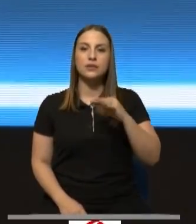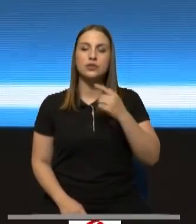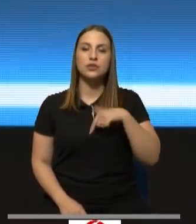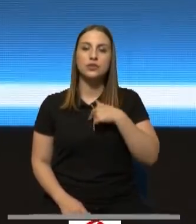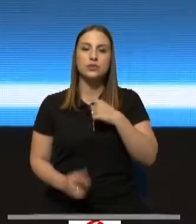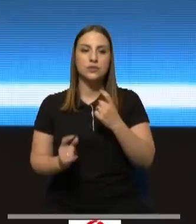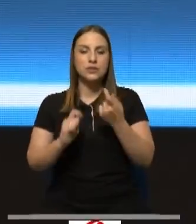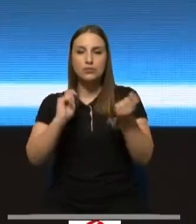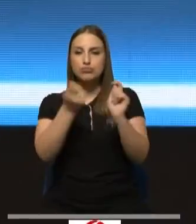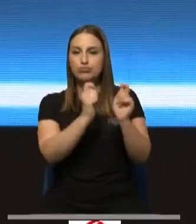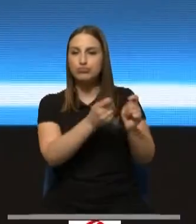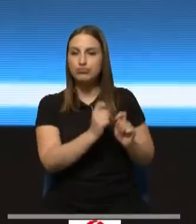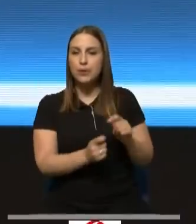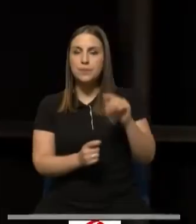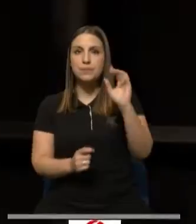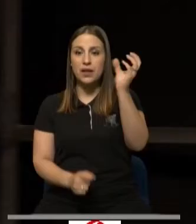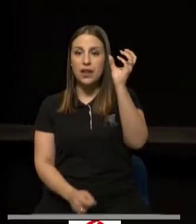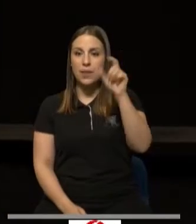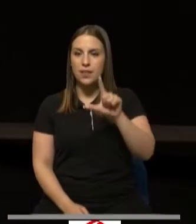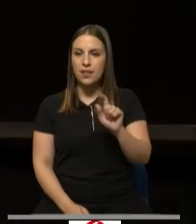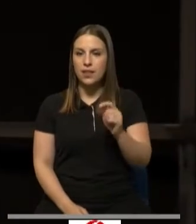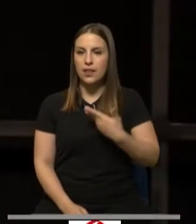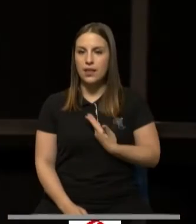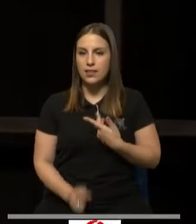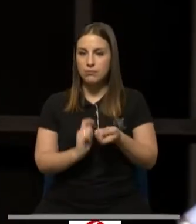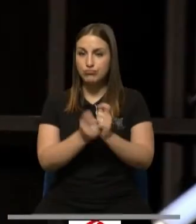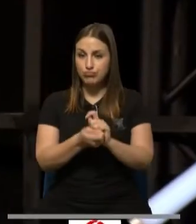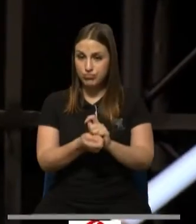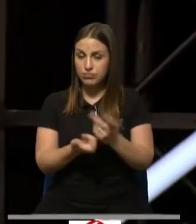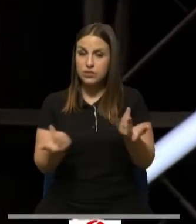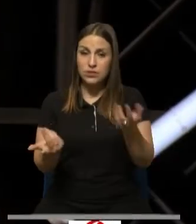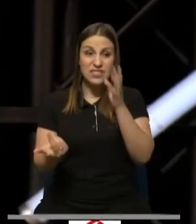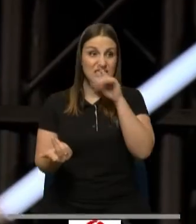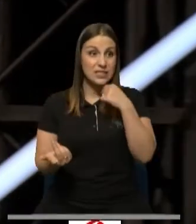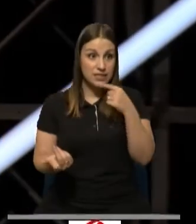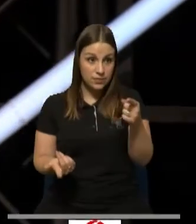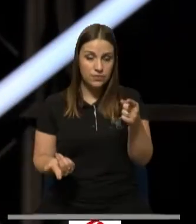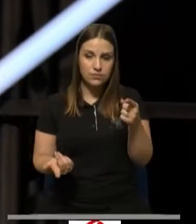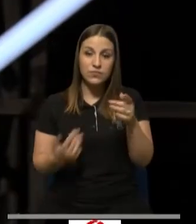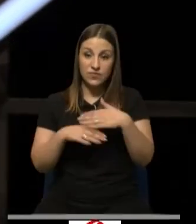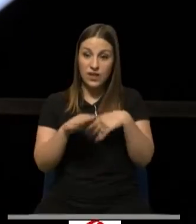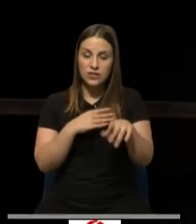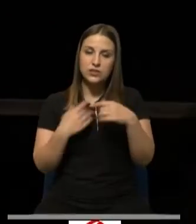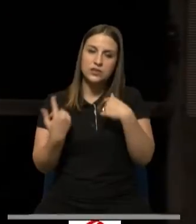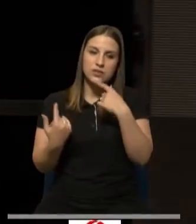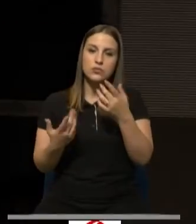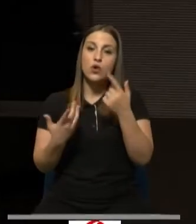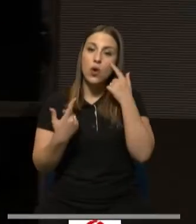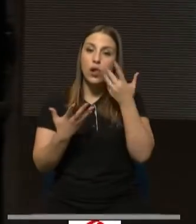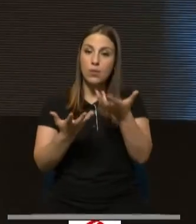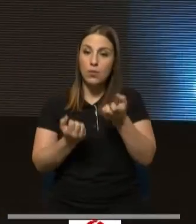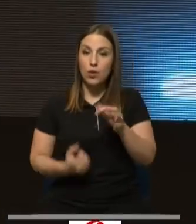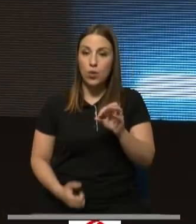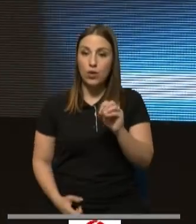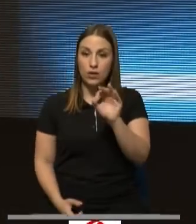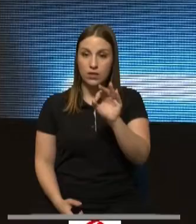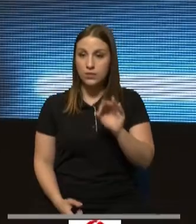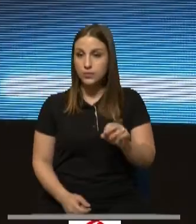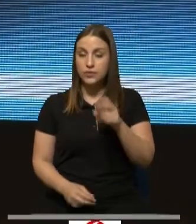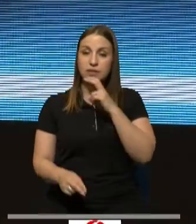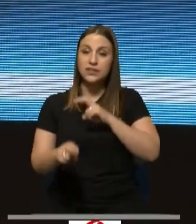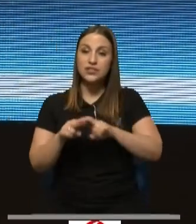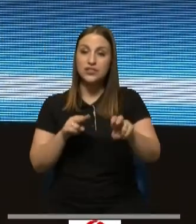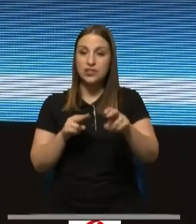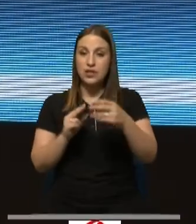1,000 street lights, we have to change them to LED lamps. And we could say that we save 80% of